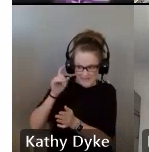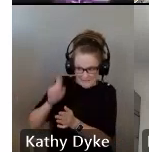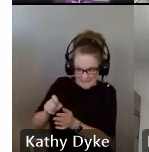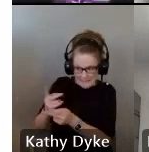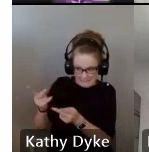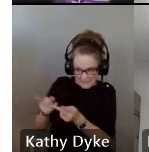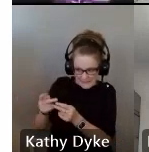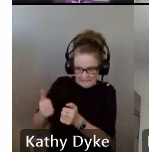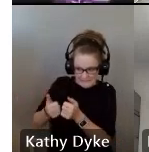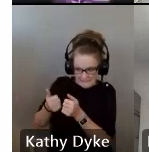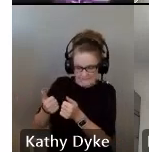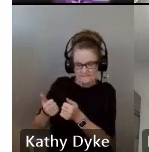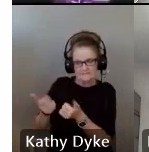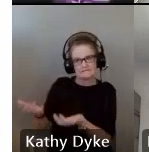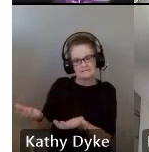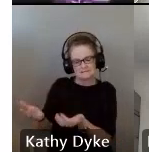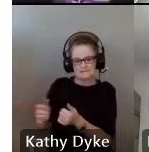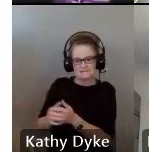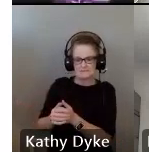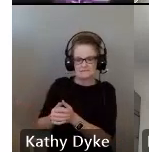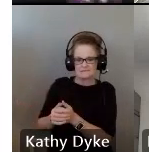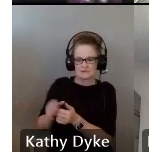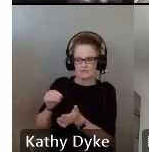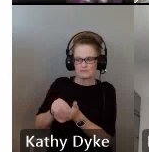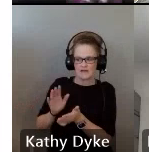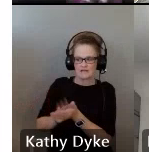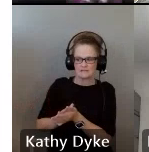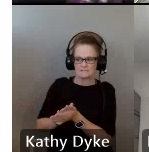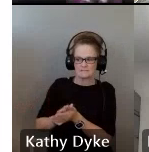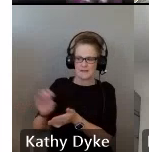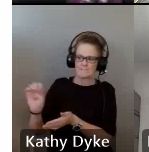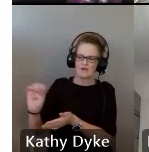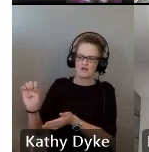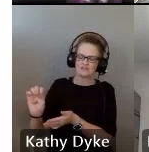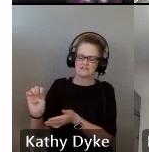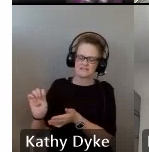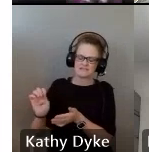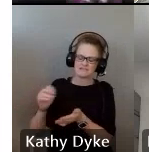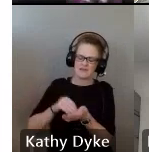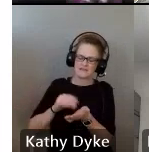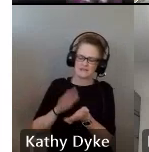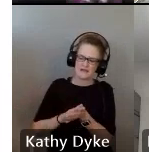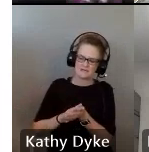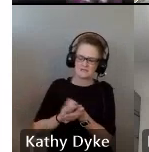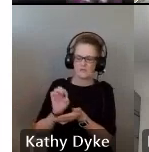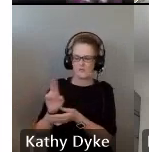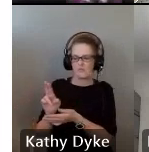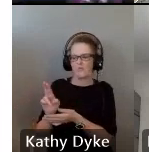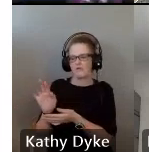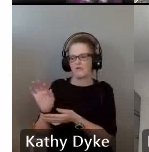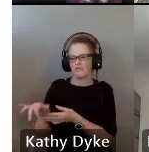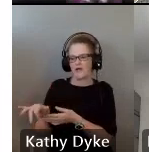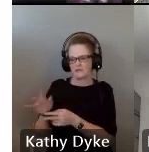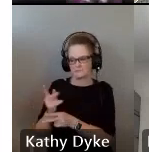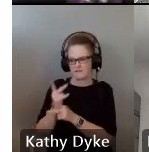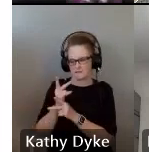know, keep a record of what the emergency was or some sort of thing like that.